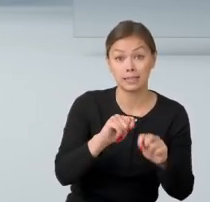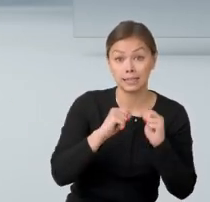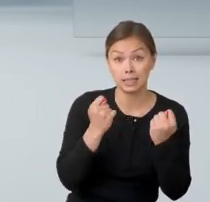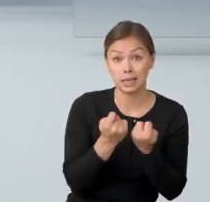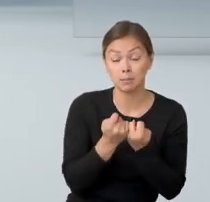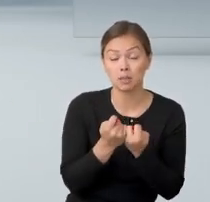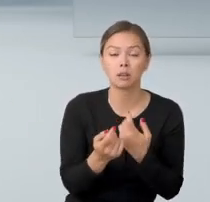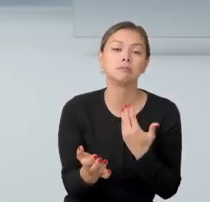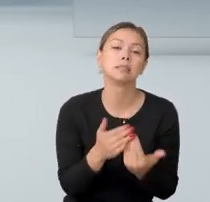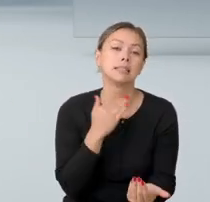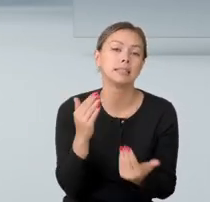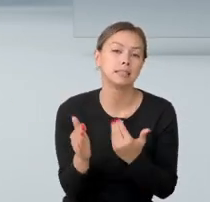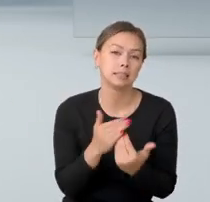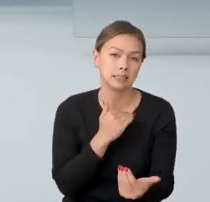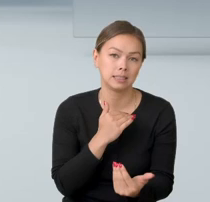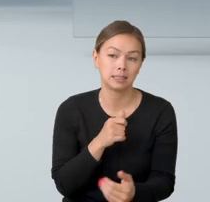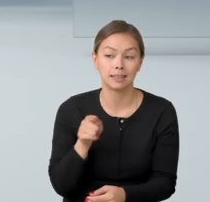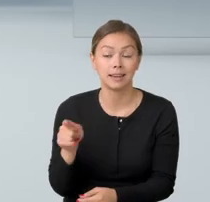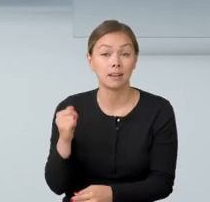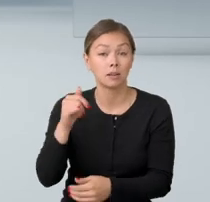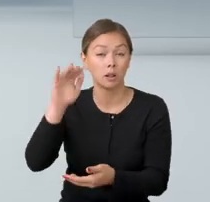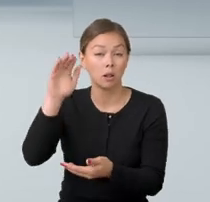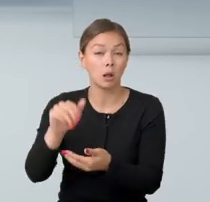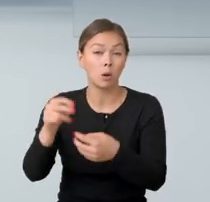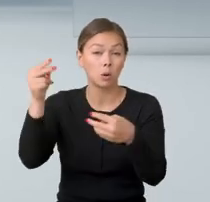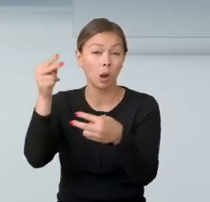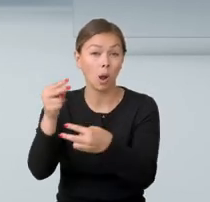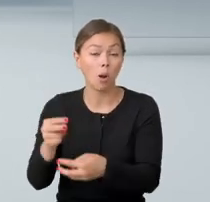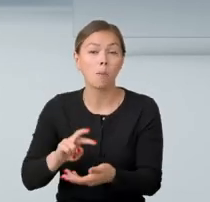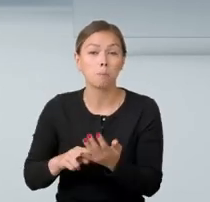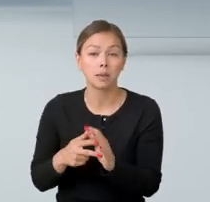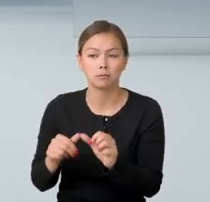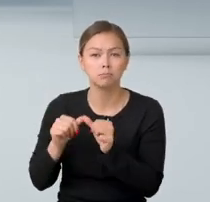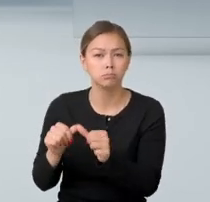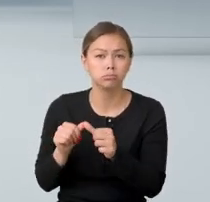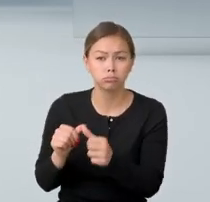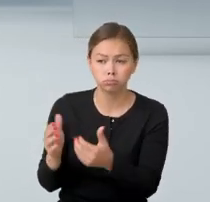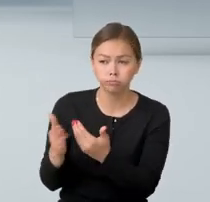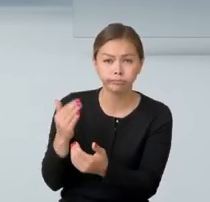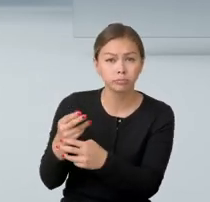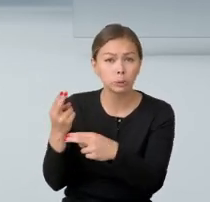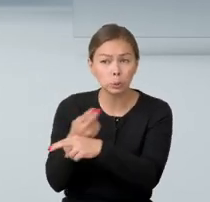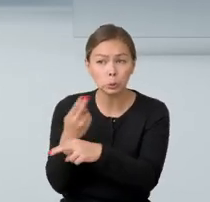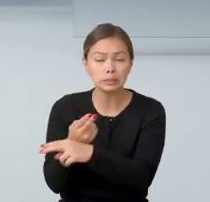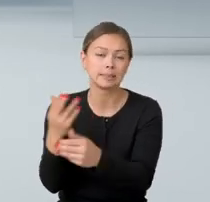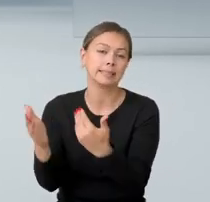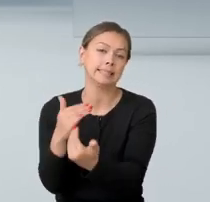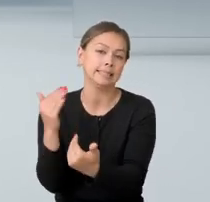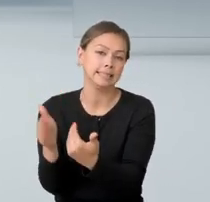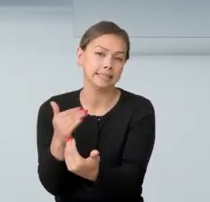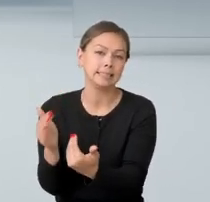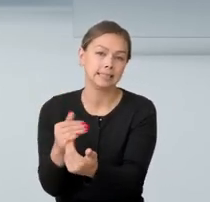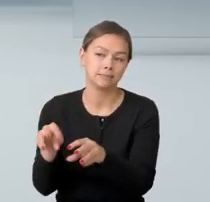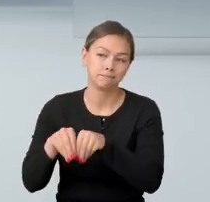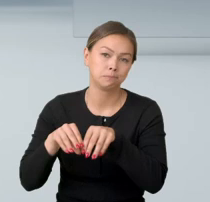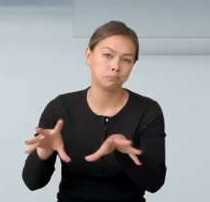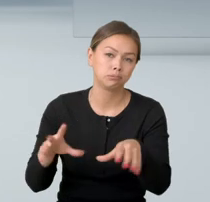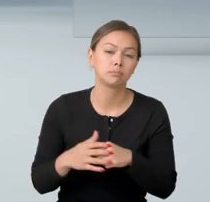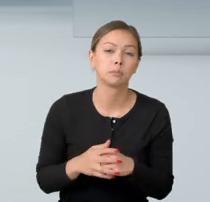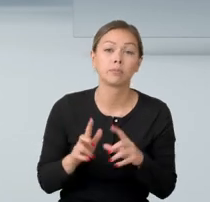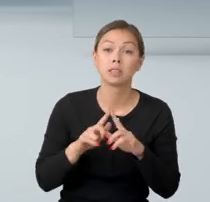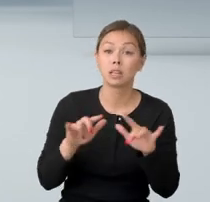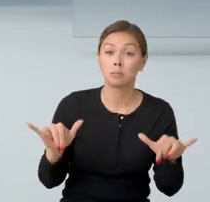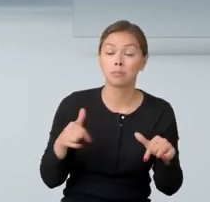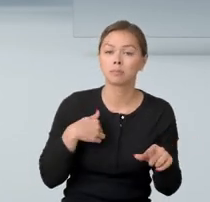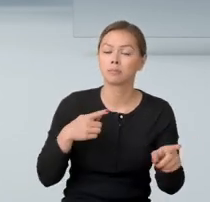teams and because canvas app is low code it's very easy to maintain and deploy also we have a